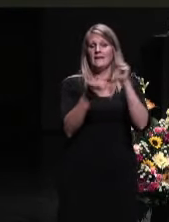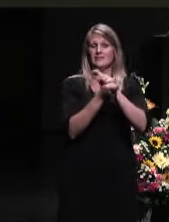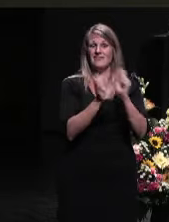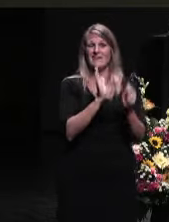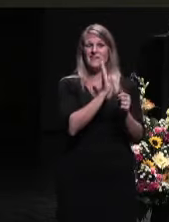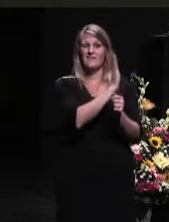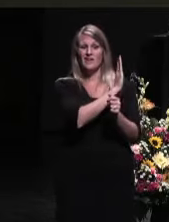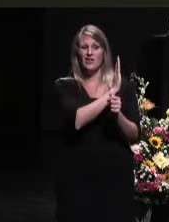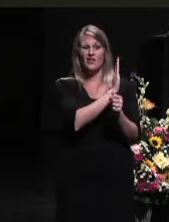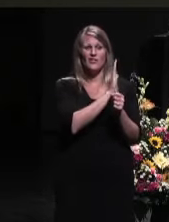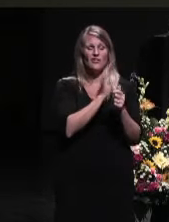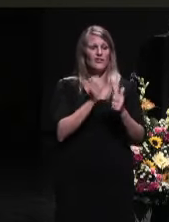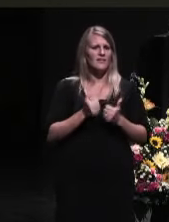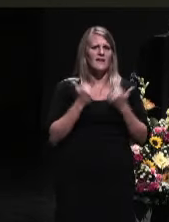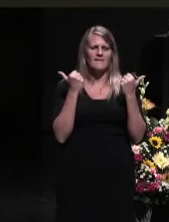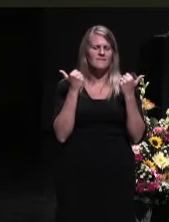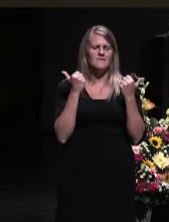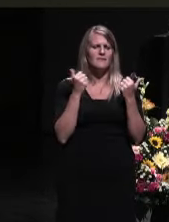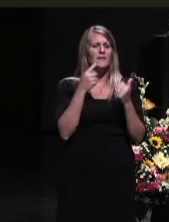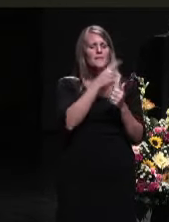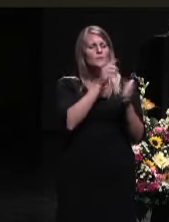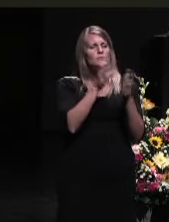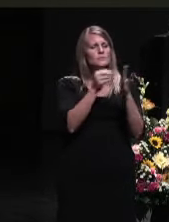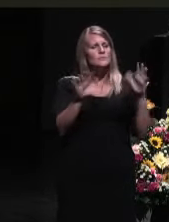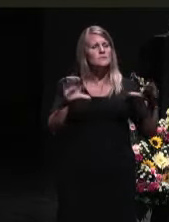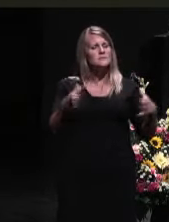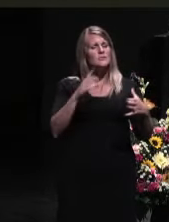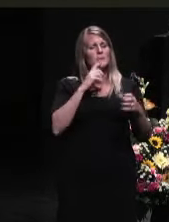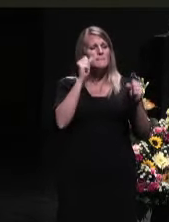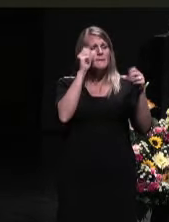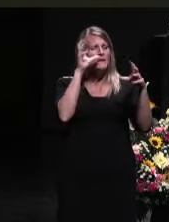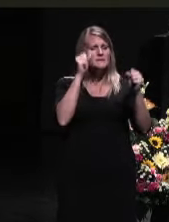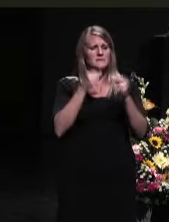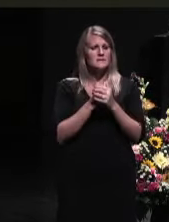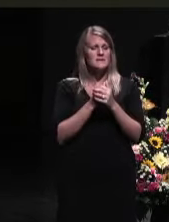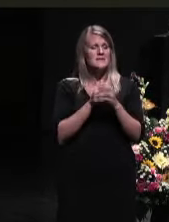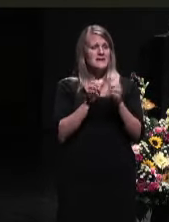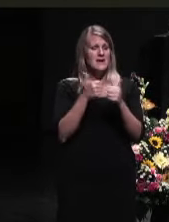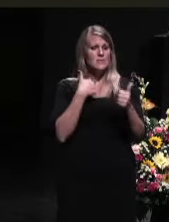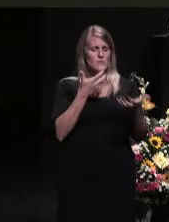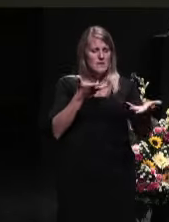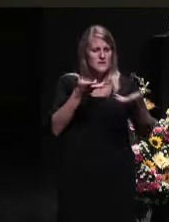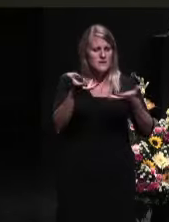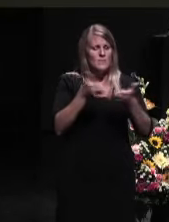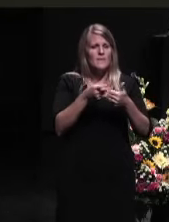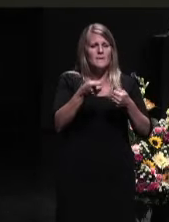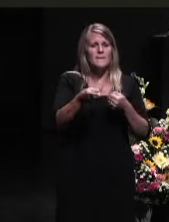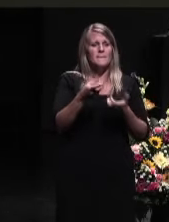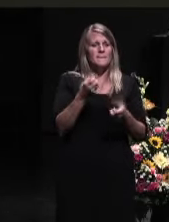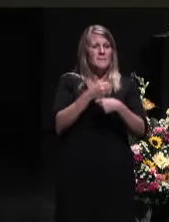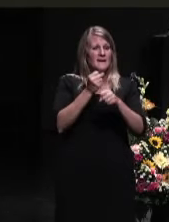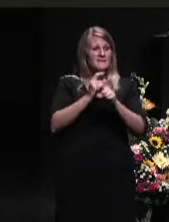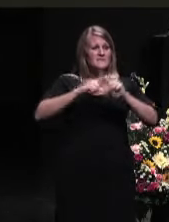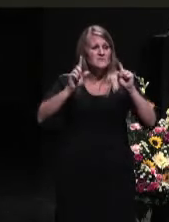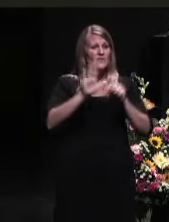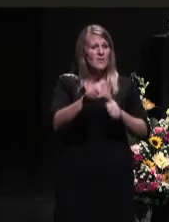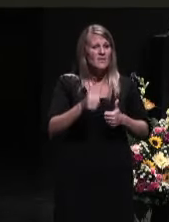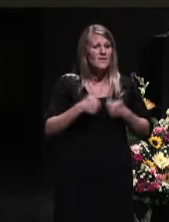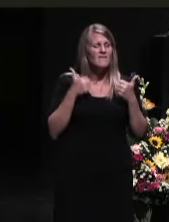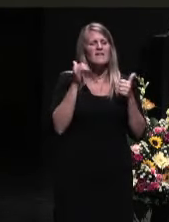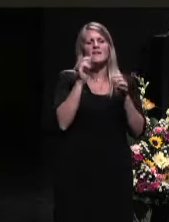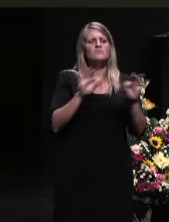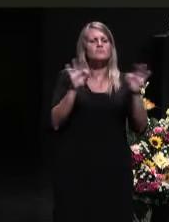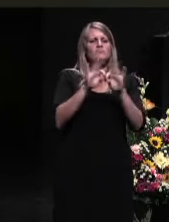of these amazing students. How we engage with them, how we make a difference in their life is critical. And what we don't